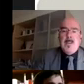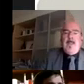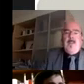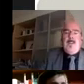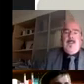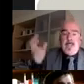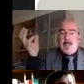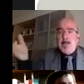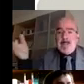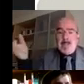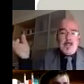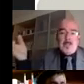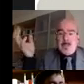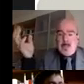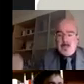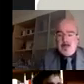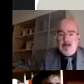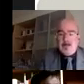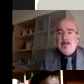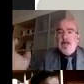UNGPs. This remedial dimension